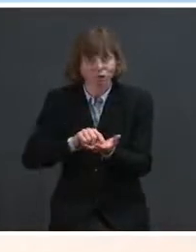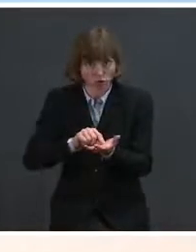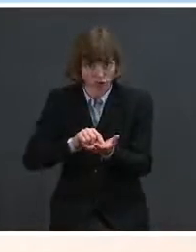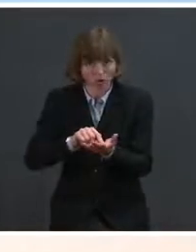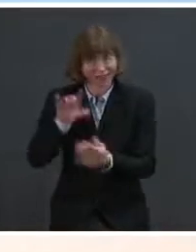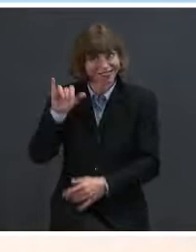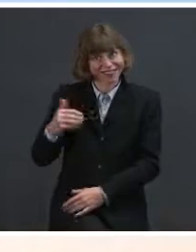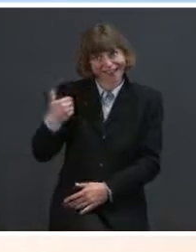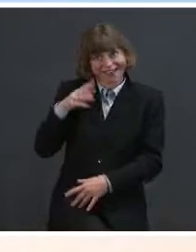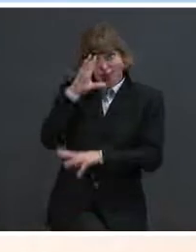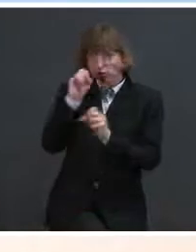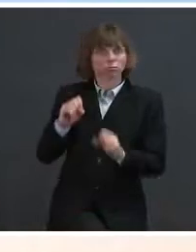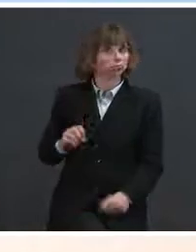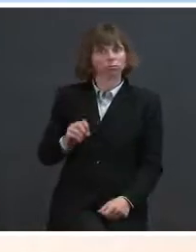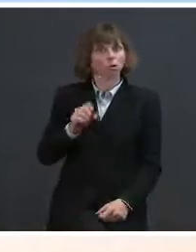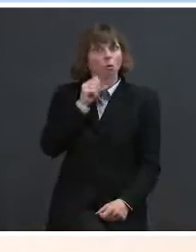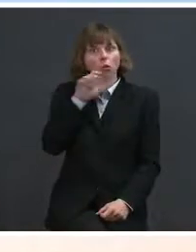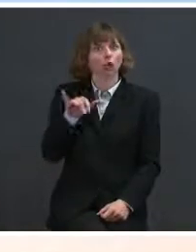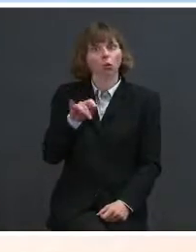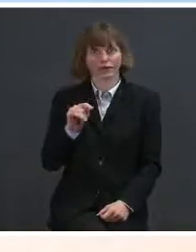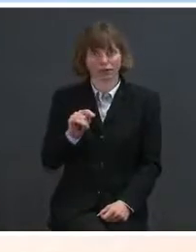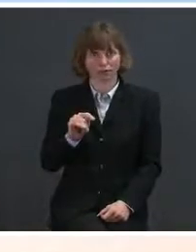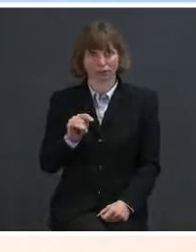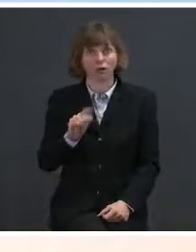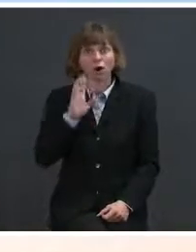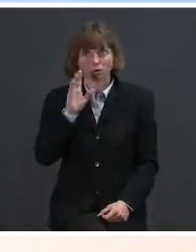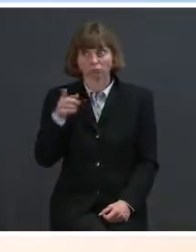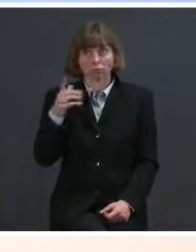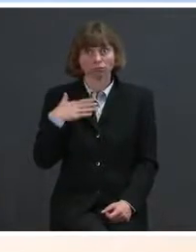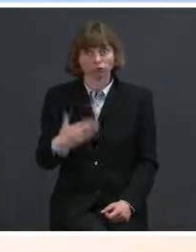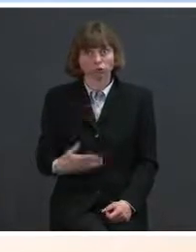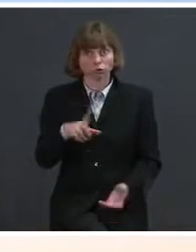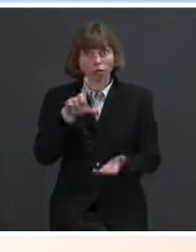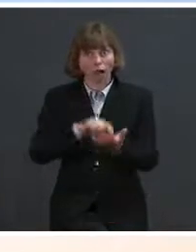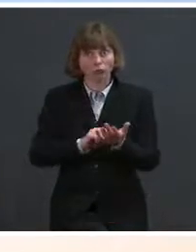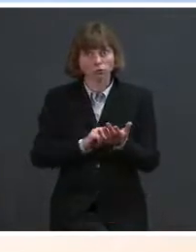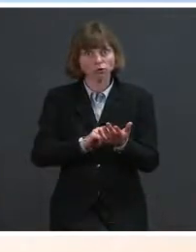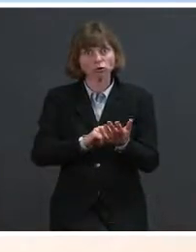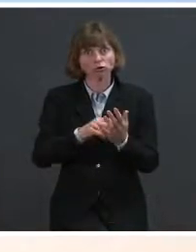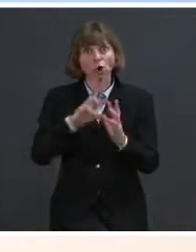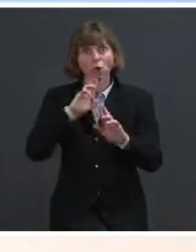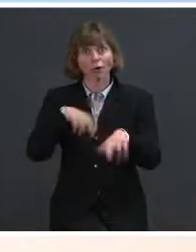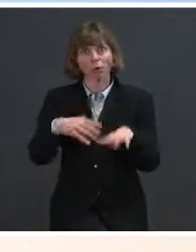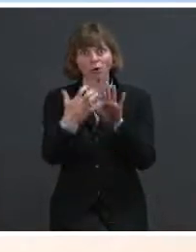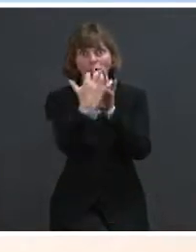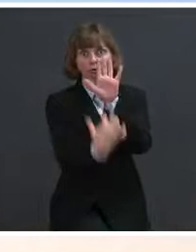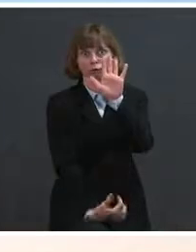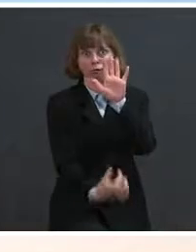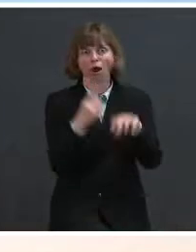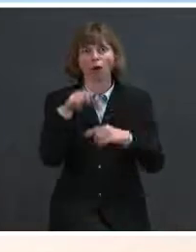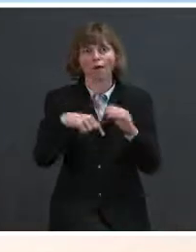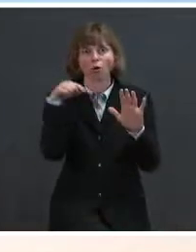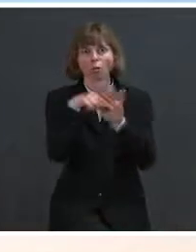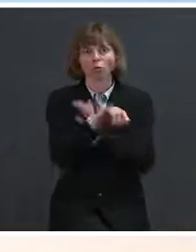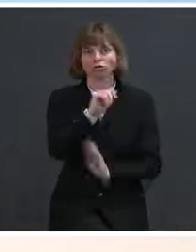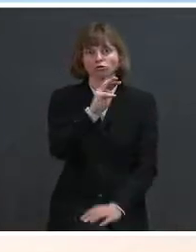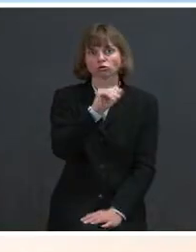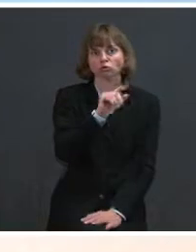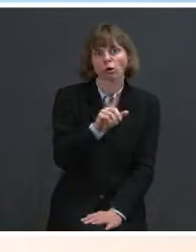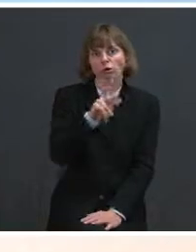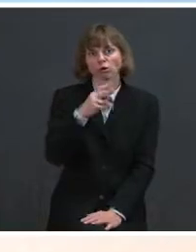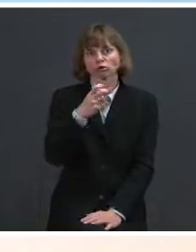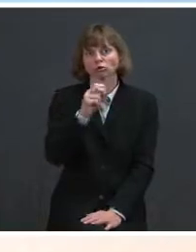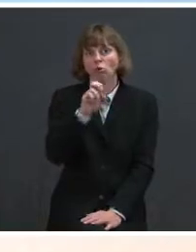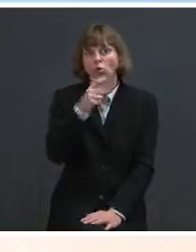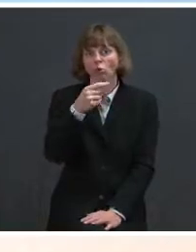an unclassified report on the murder of Jamal Khashoggi. He has also indicated to the Saudis